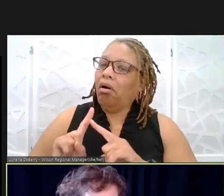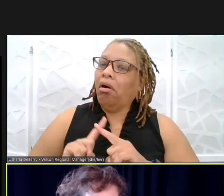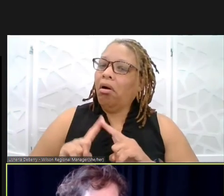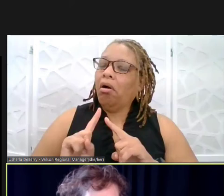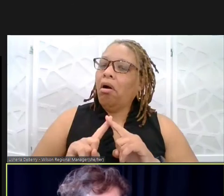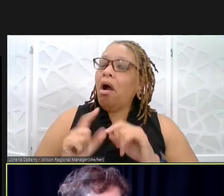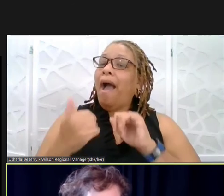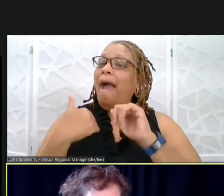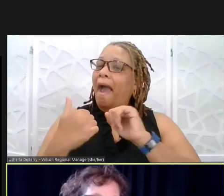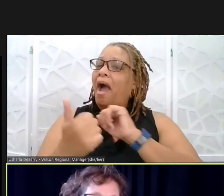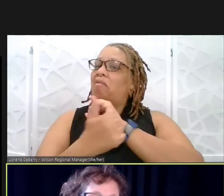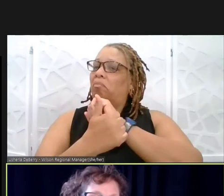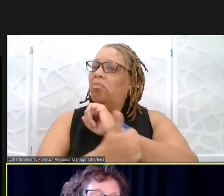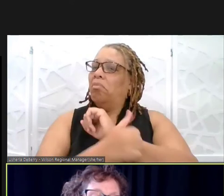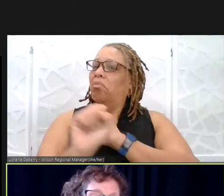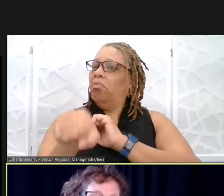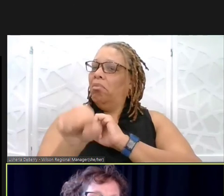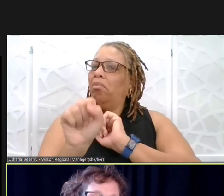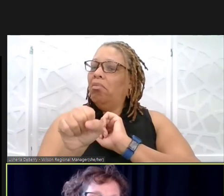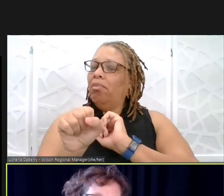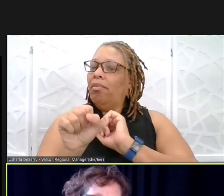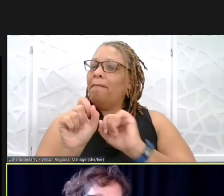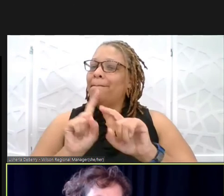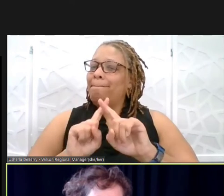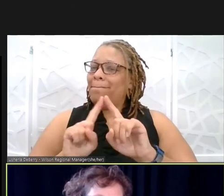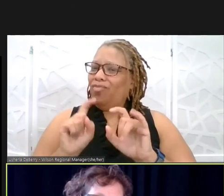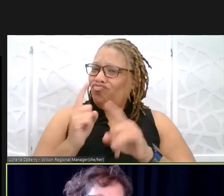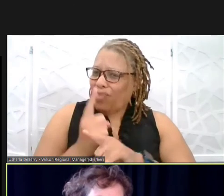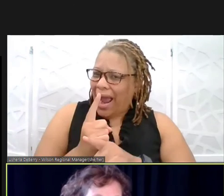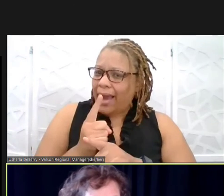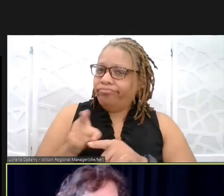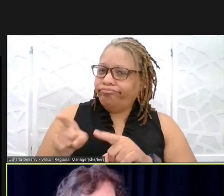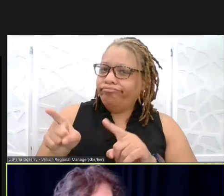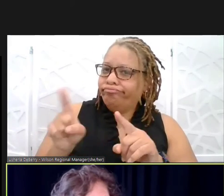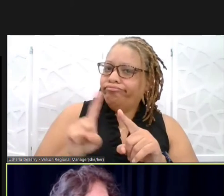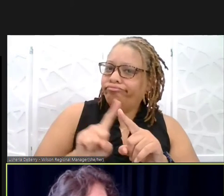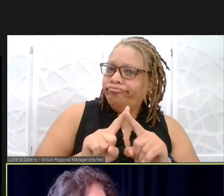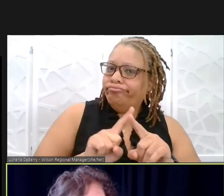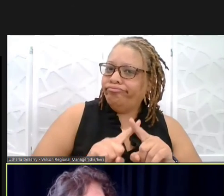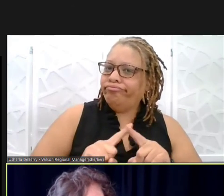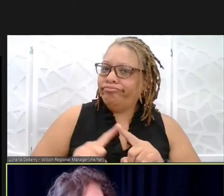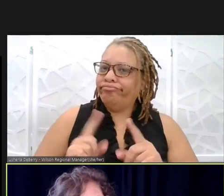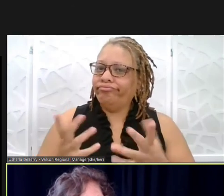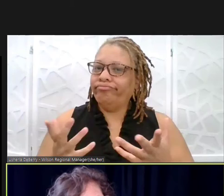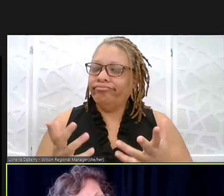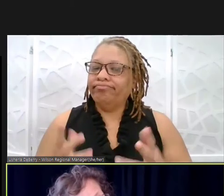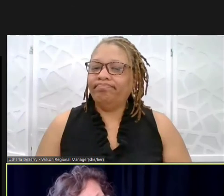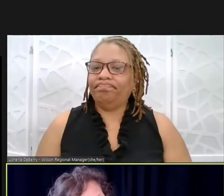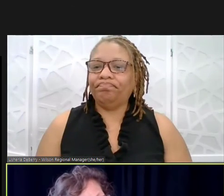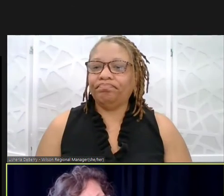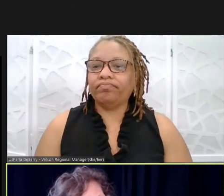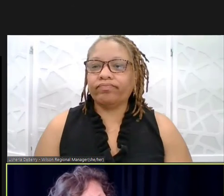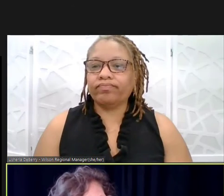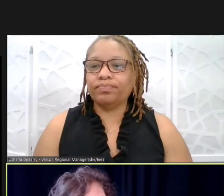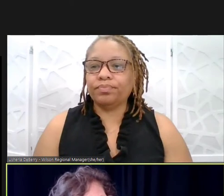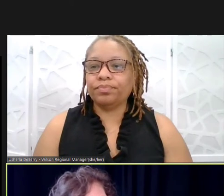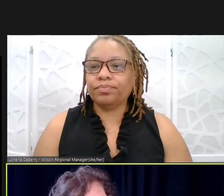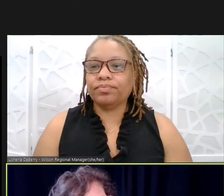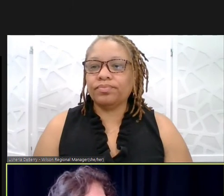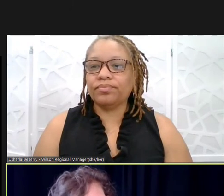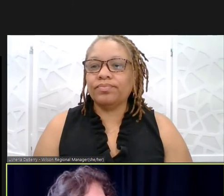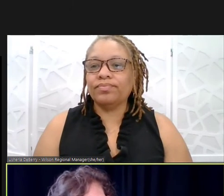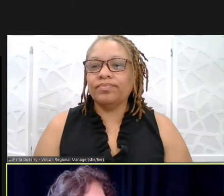communication barriers. We are all unique individuals with unique needs. All of us are very